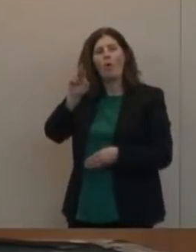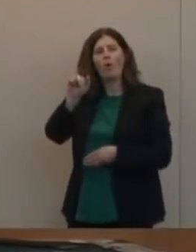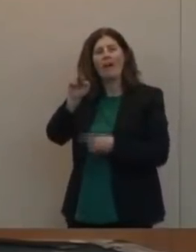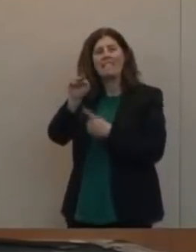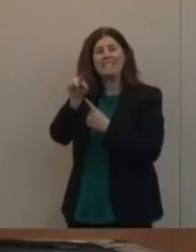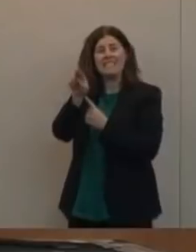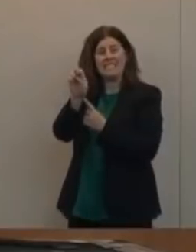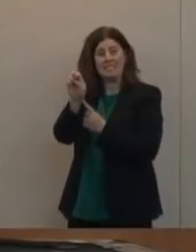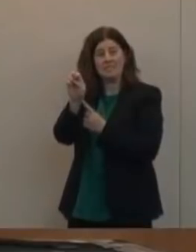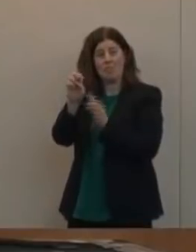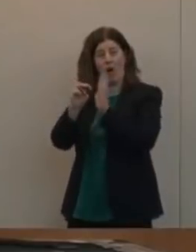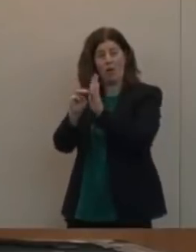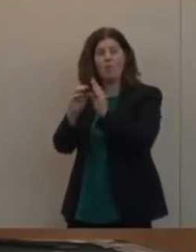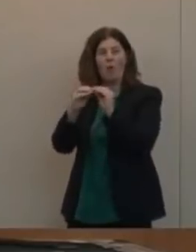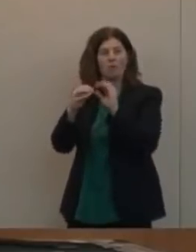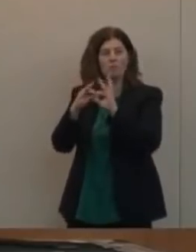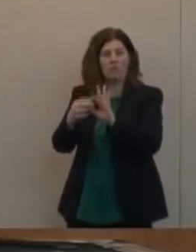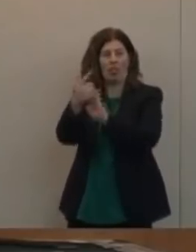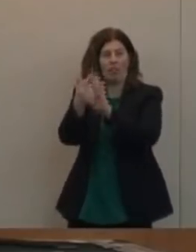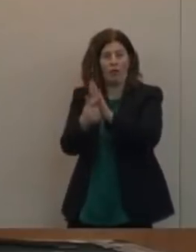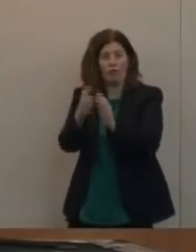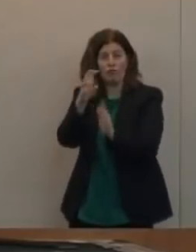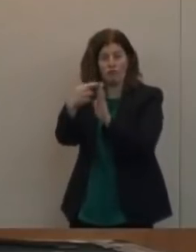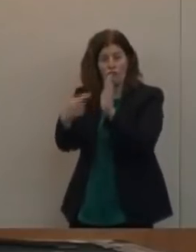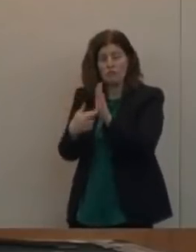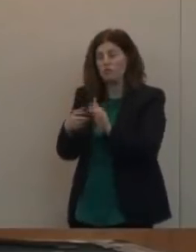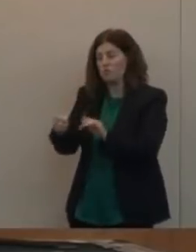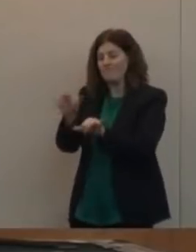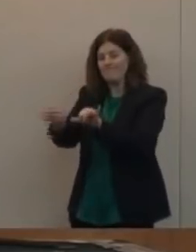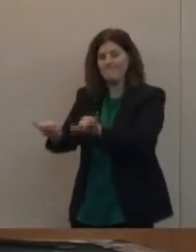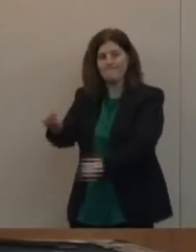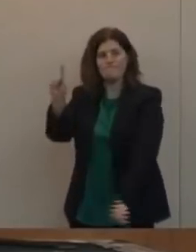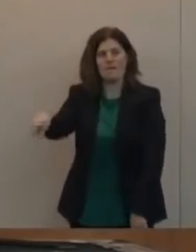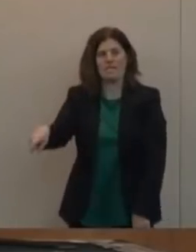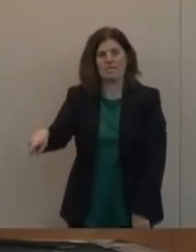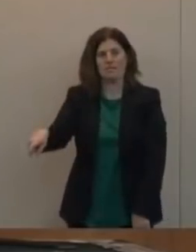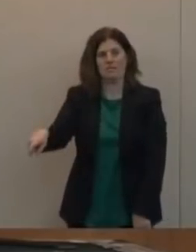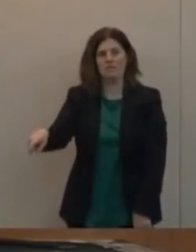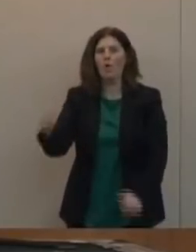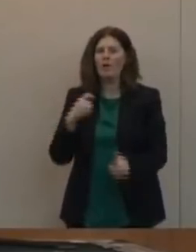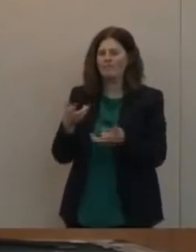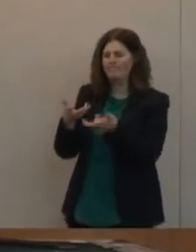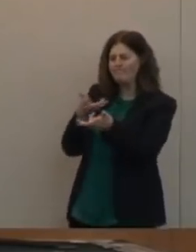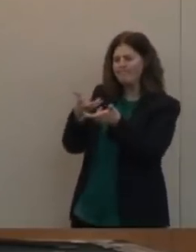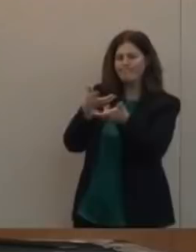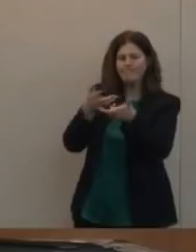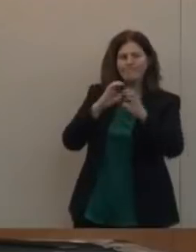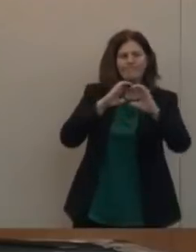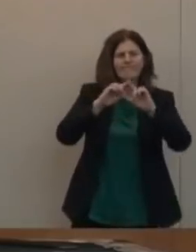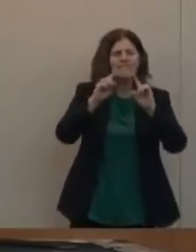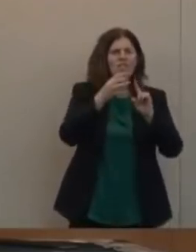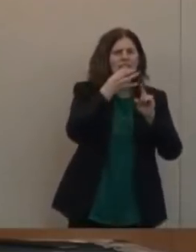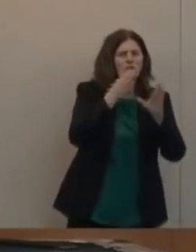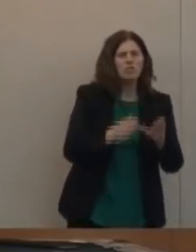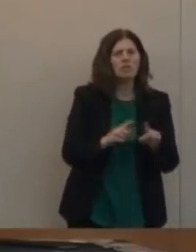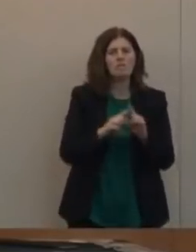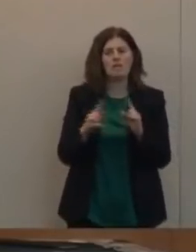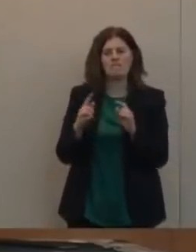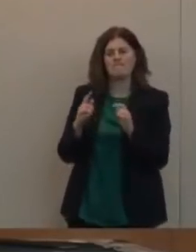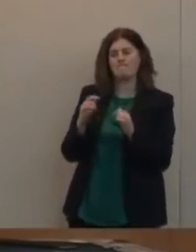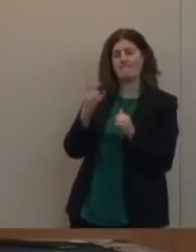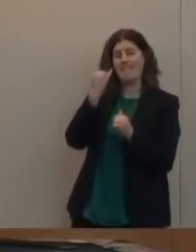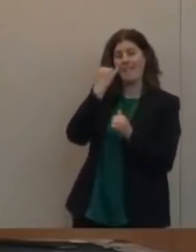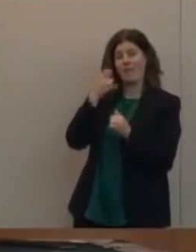won't be allowed to leave. And it is something that we are in communication with a variety of experts. But we're going to now